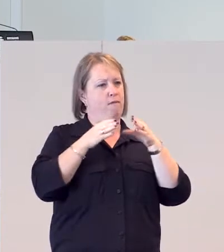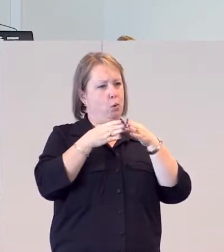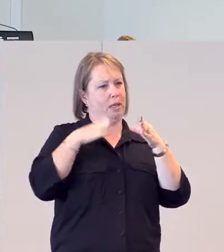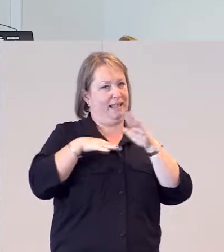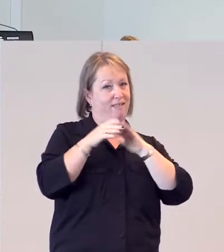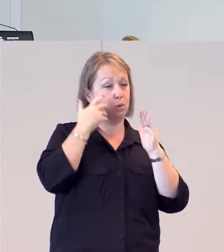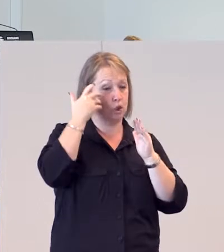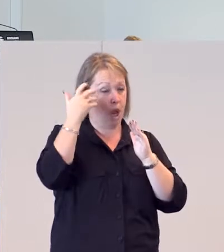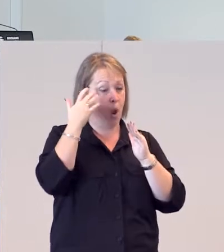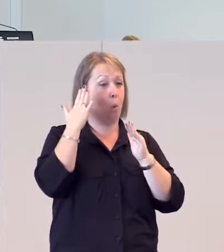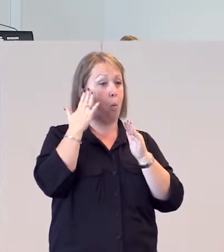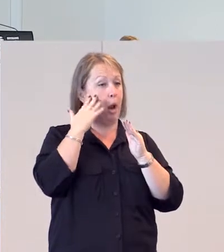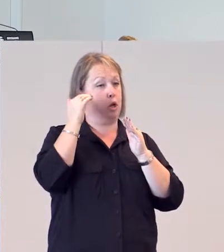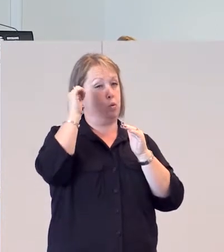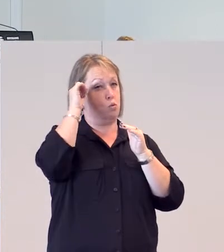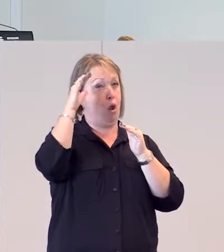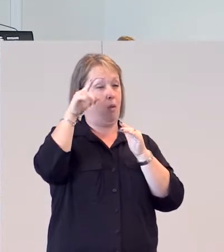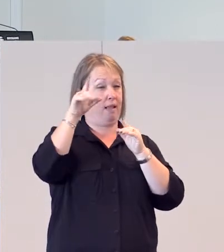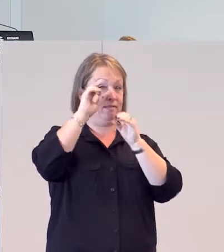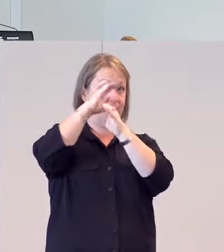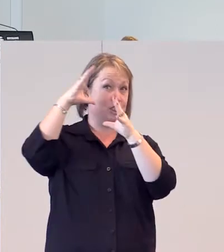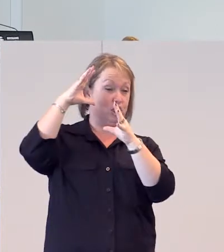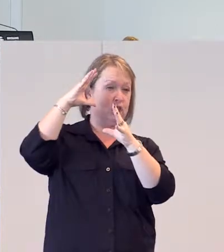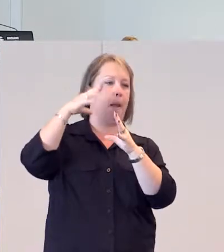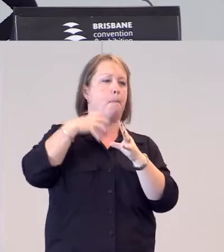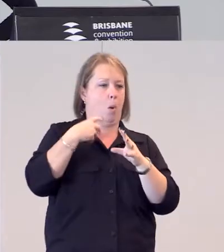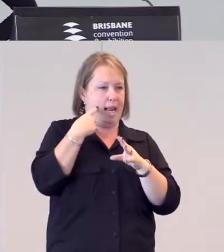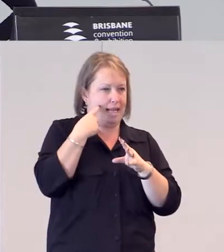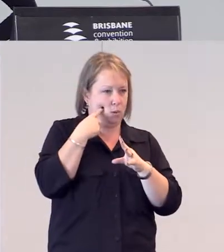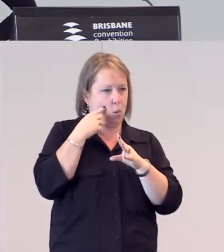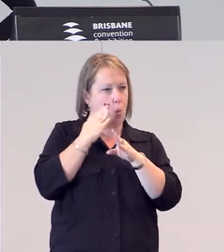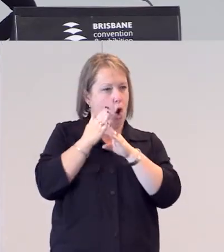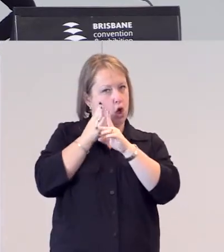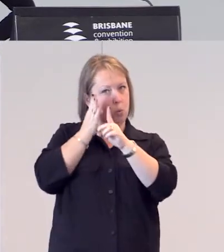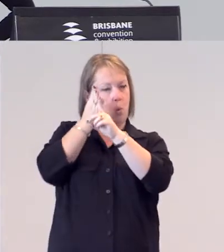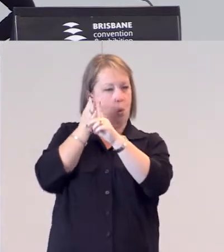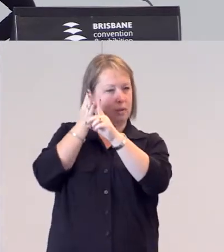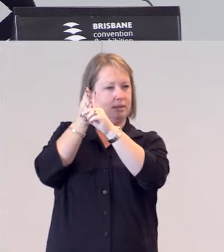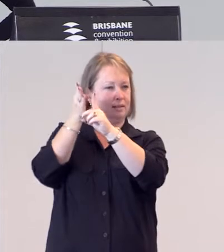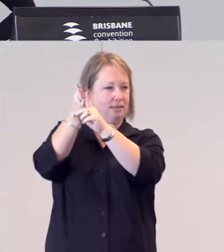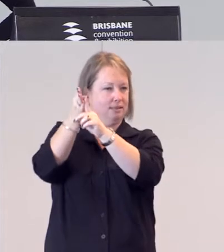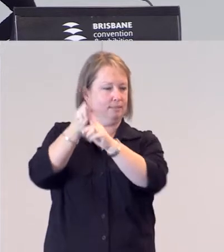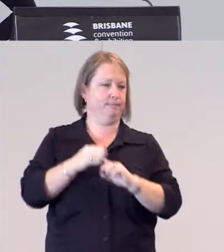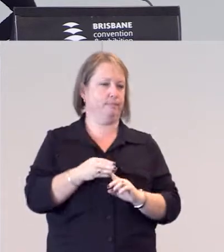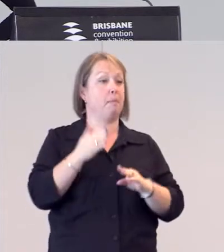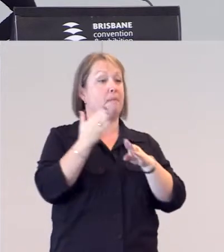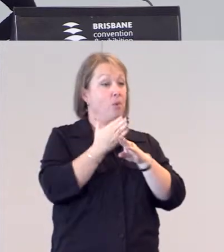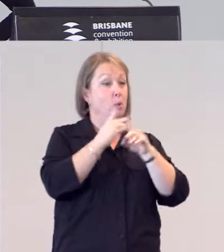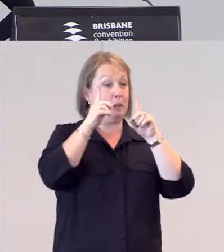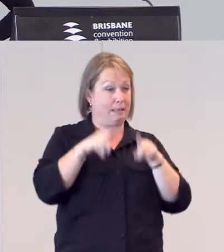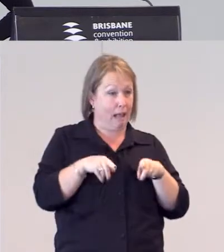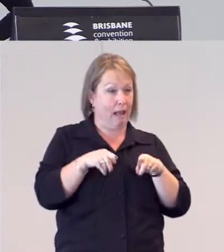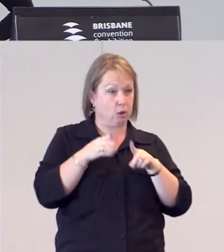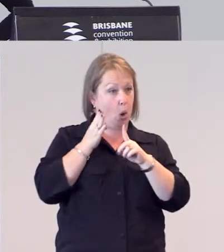that vision, it's much easier to work towards it. Before you start working towards it though, you need to be able to